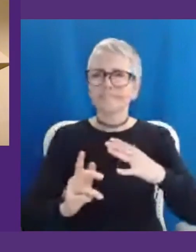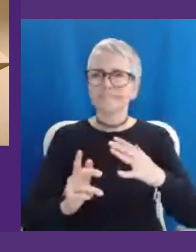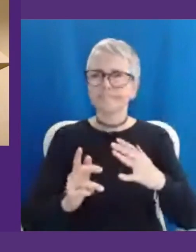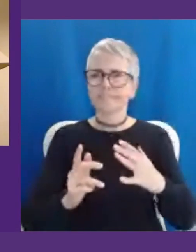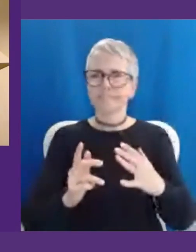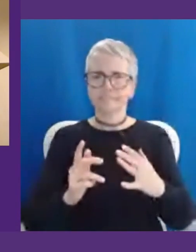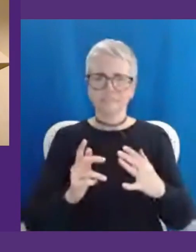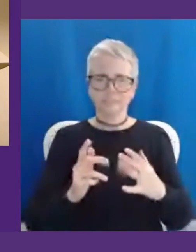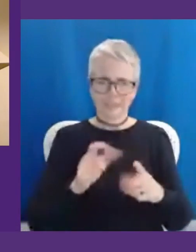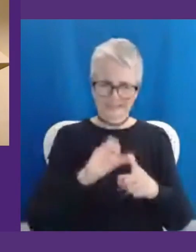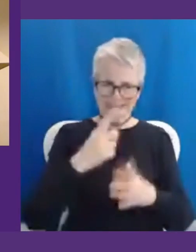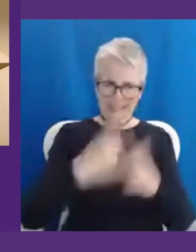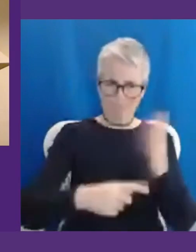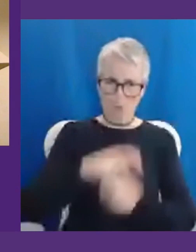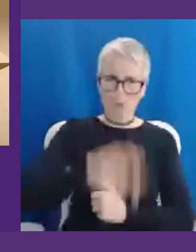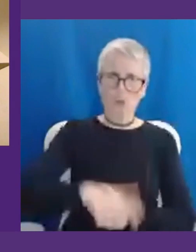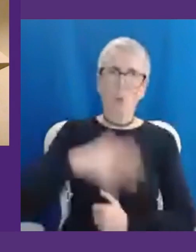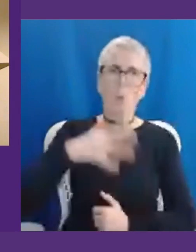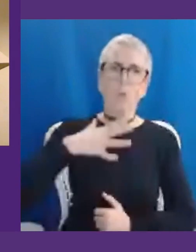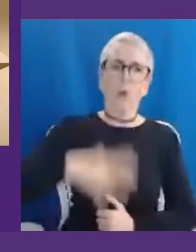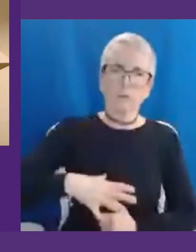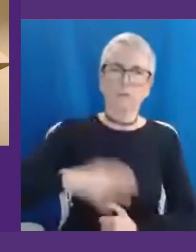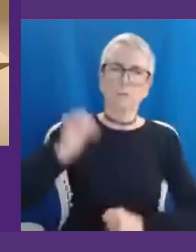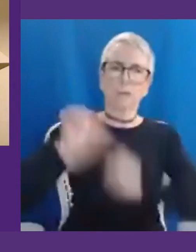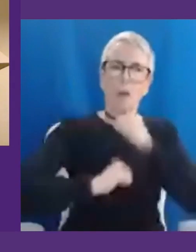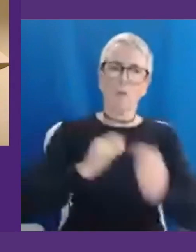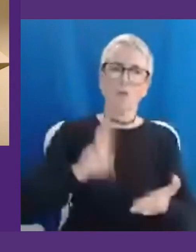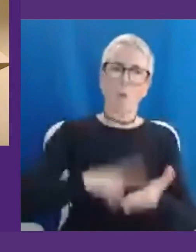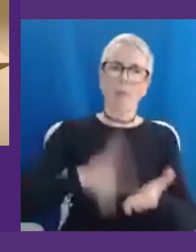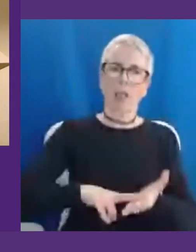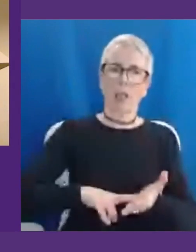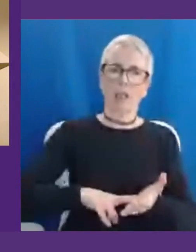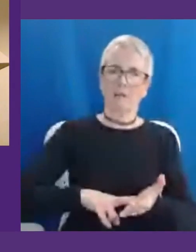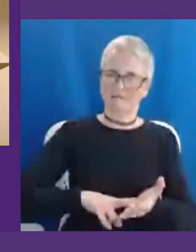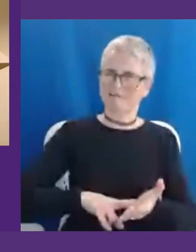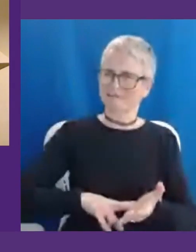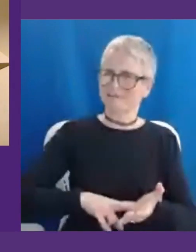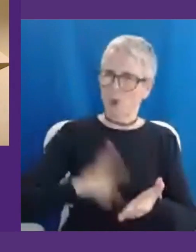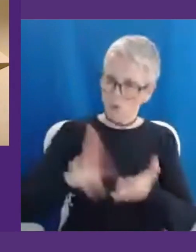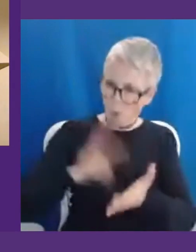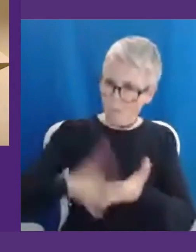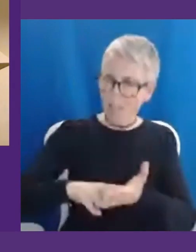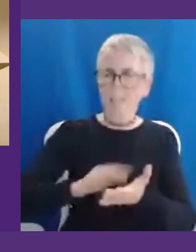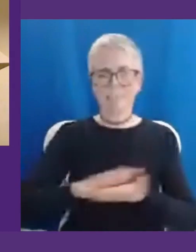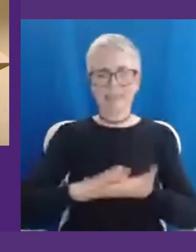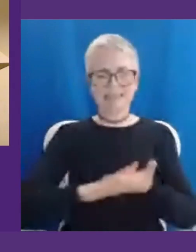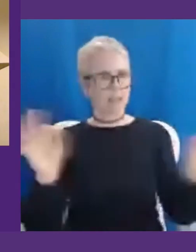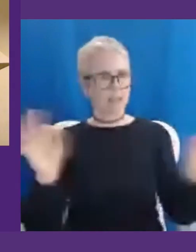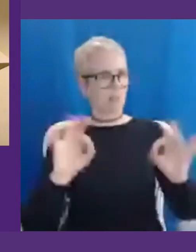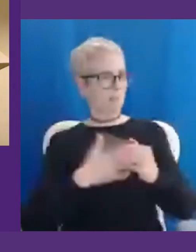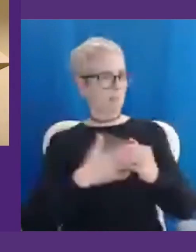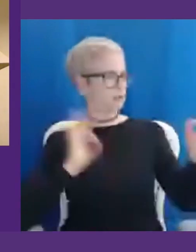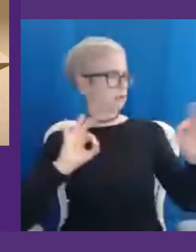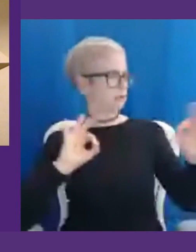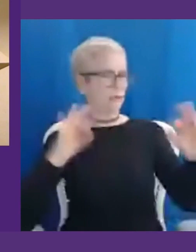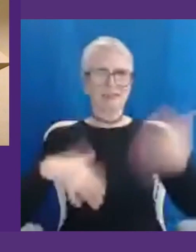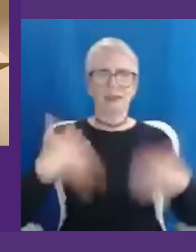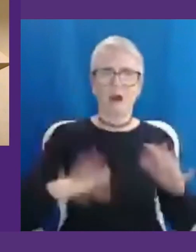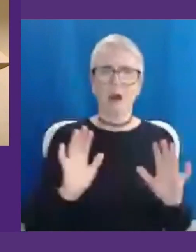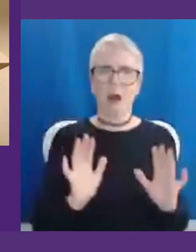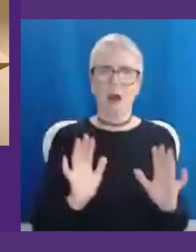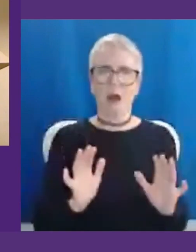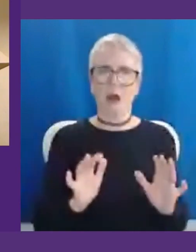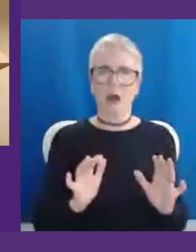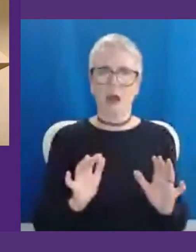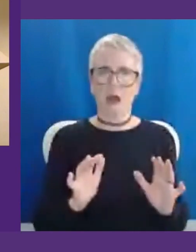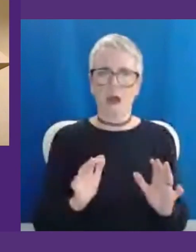normality is their way out of suffering. Normality is their only path to happiness. So I